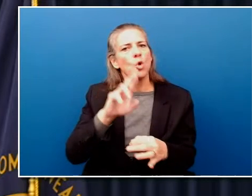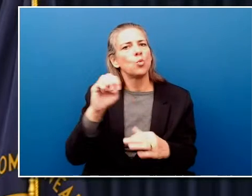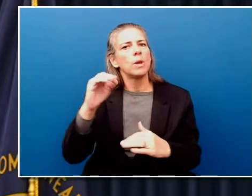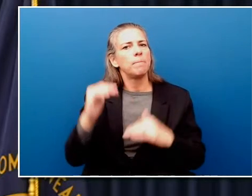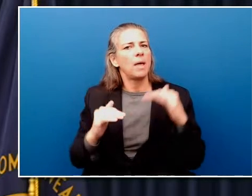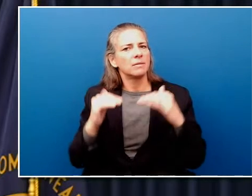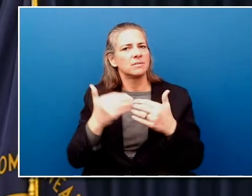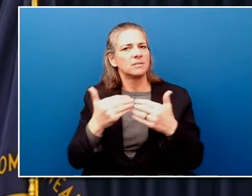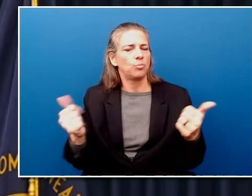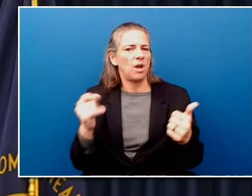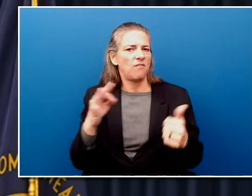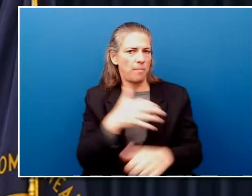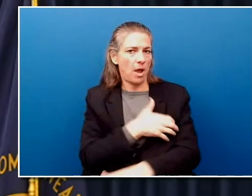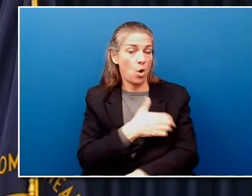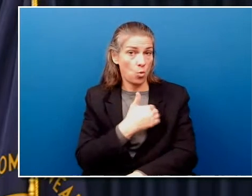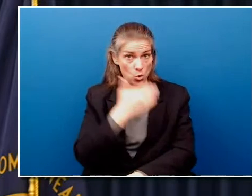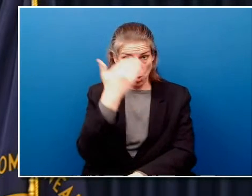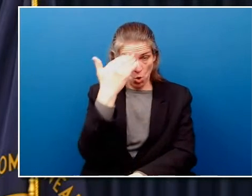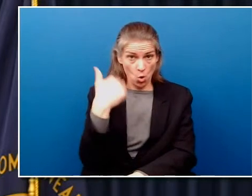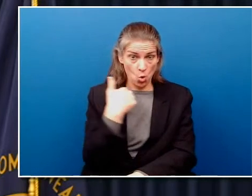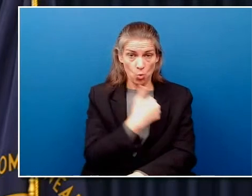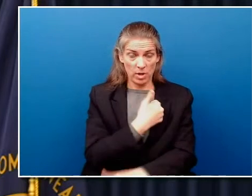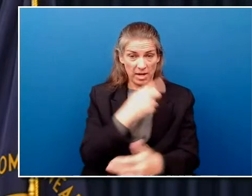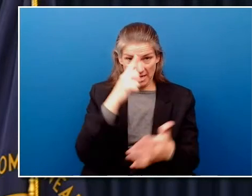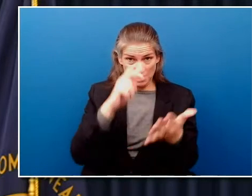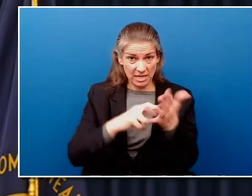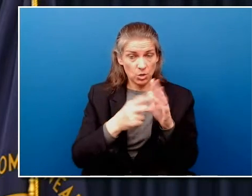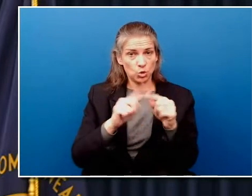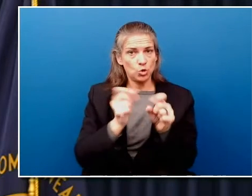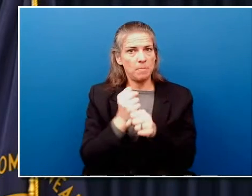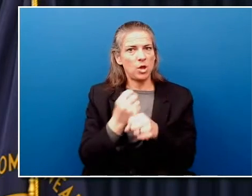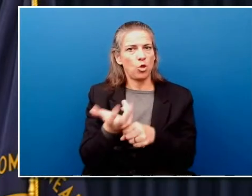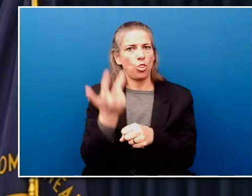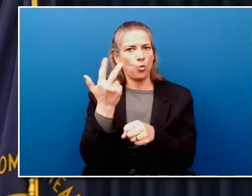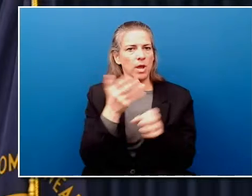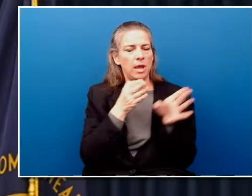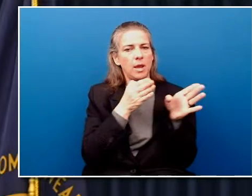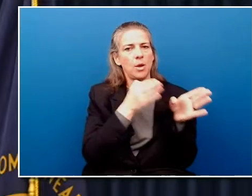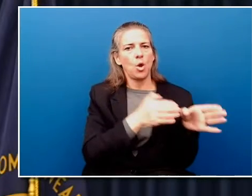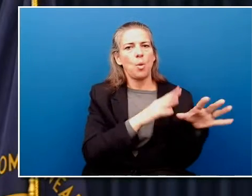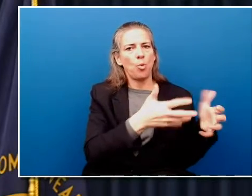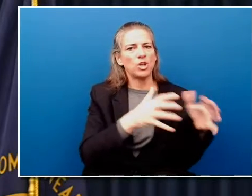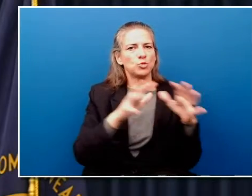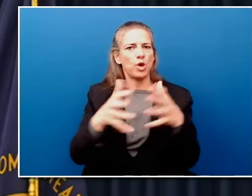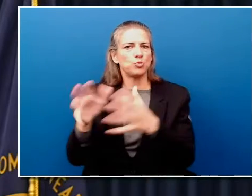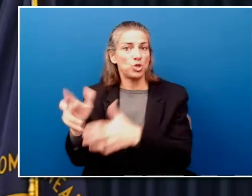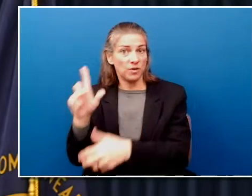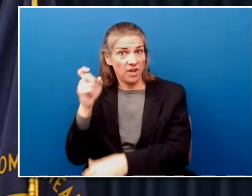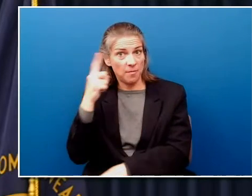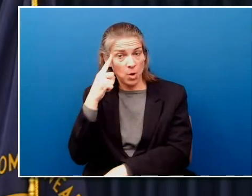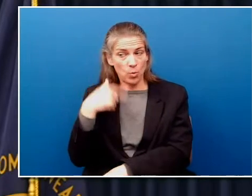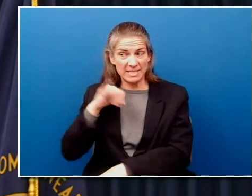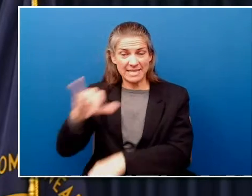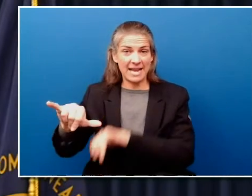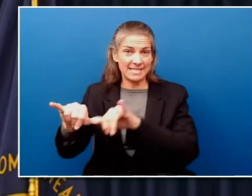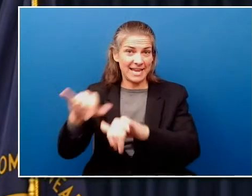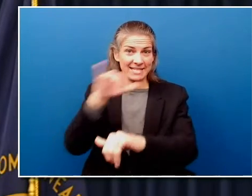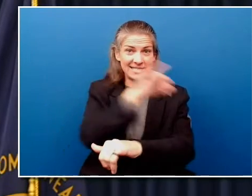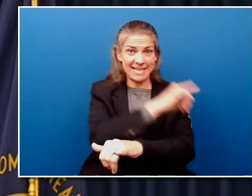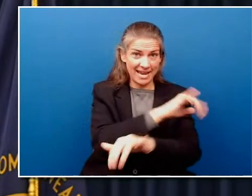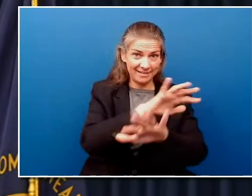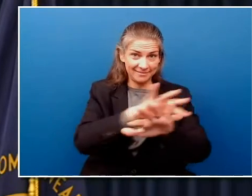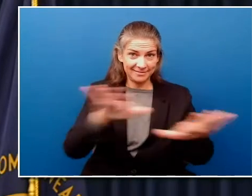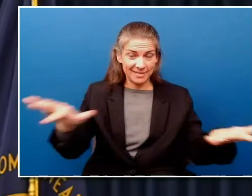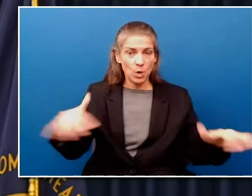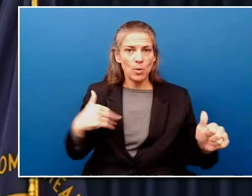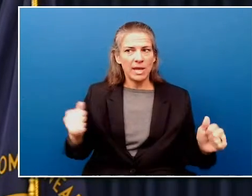We all know that we intended to create 3 equal branches of government where we all stay in our lanes, and we're supposed to be able to check in different